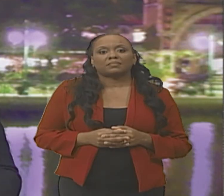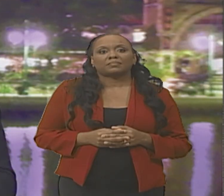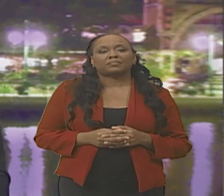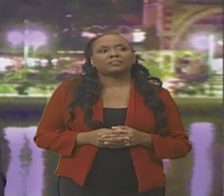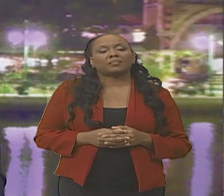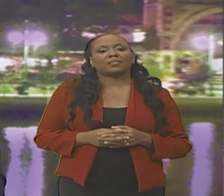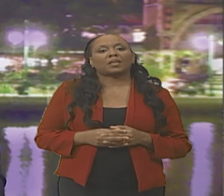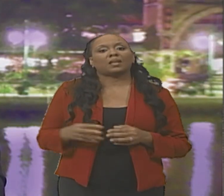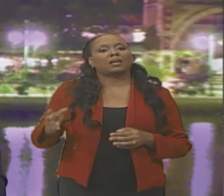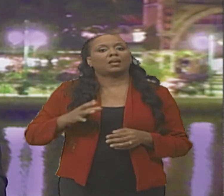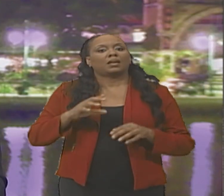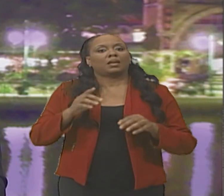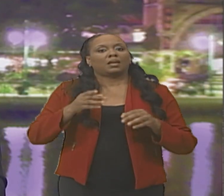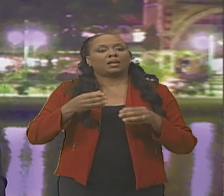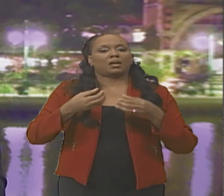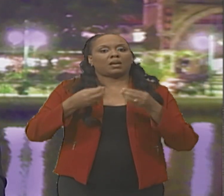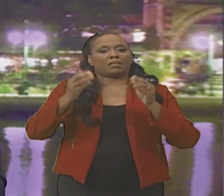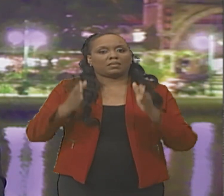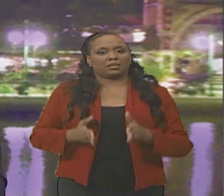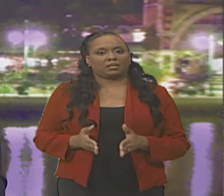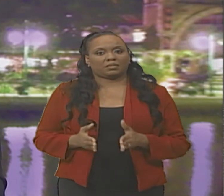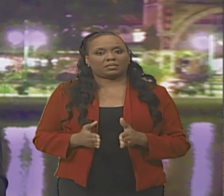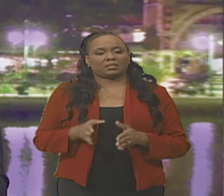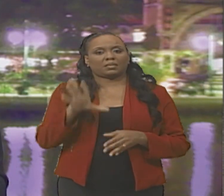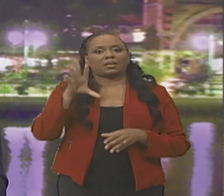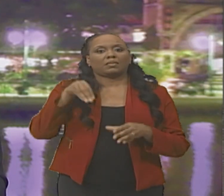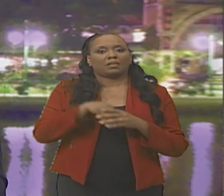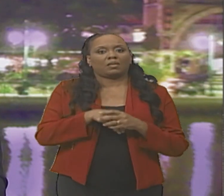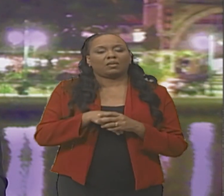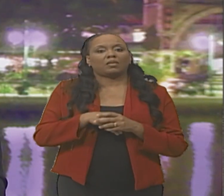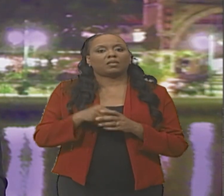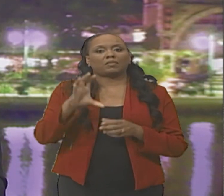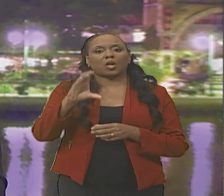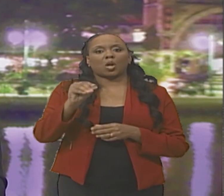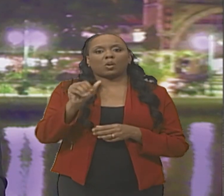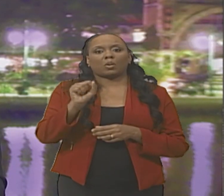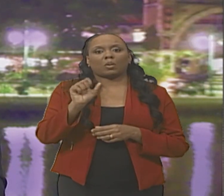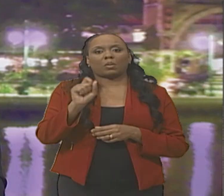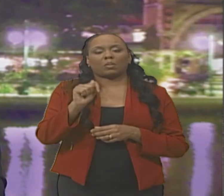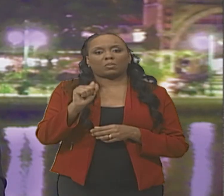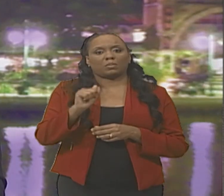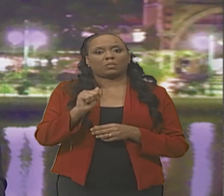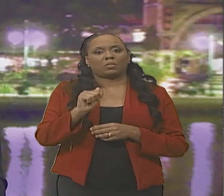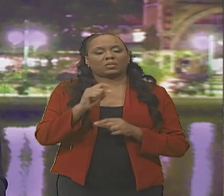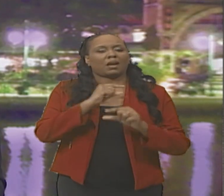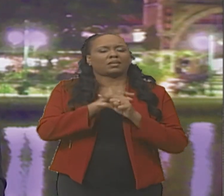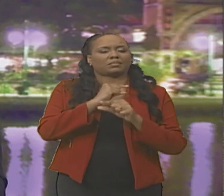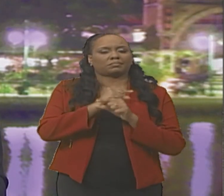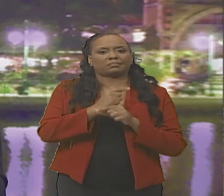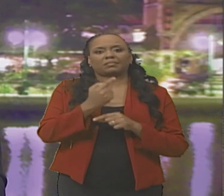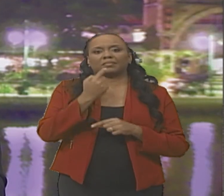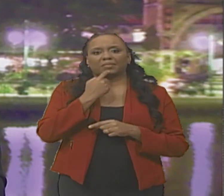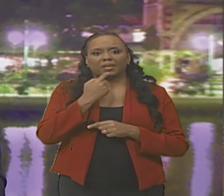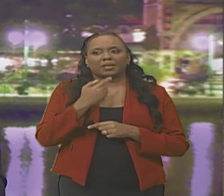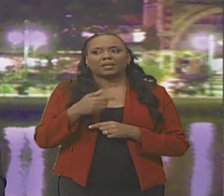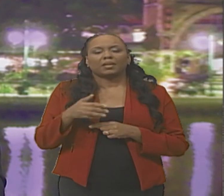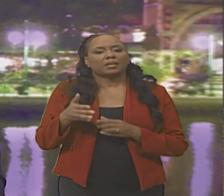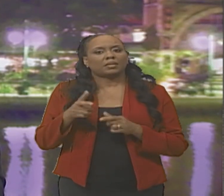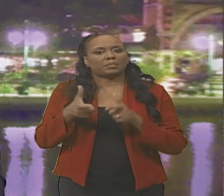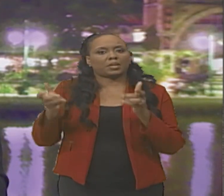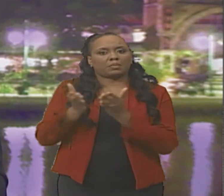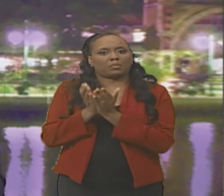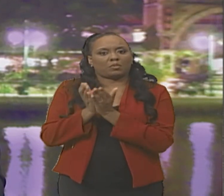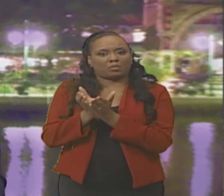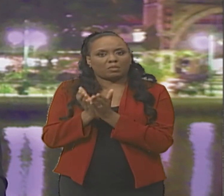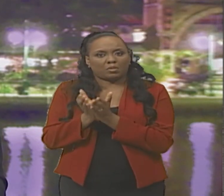Acting Commanding Officer Lieutenant Commander Derek Brathwaite says the HMBS Pelican will remain a beacon of hope as it lives up to its